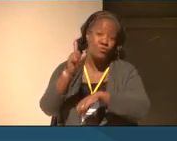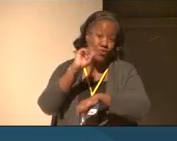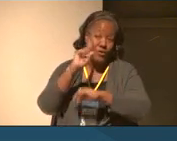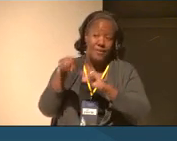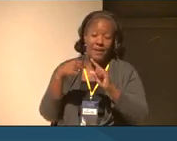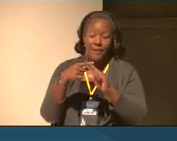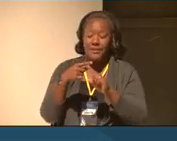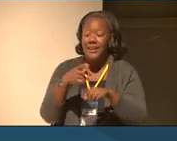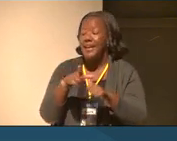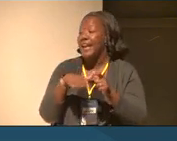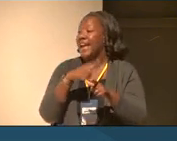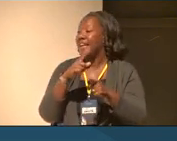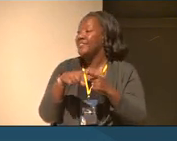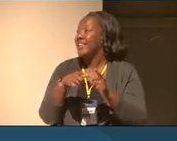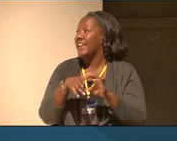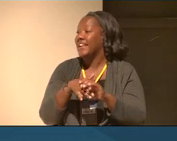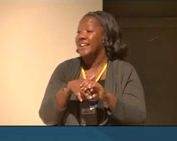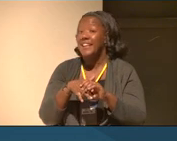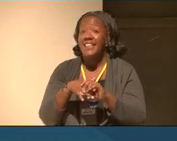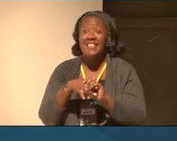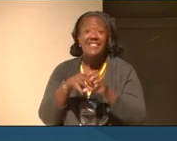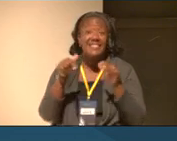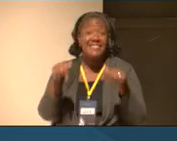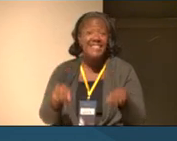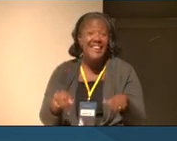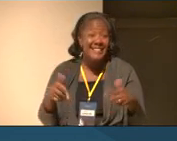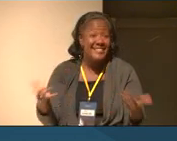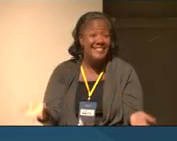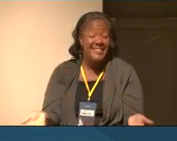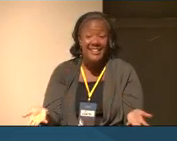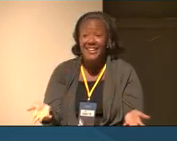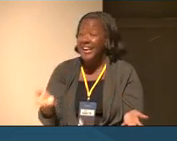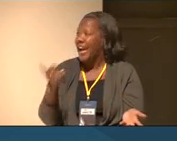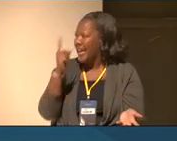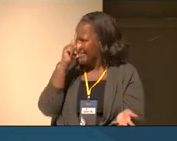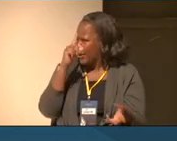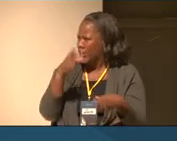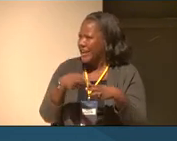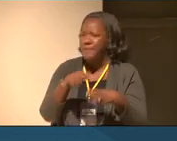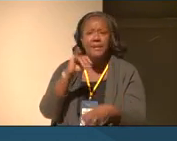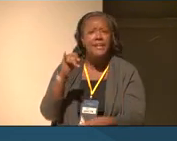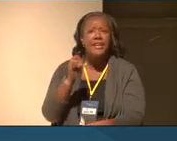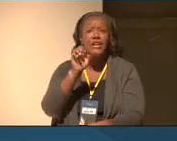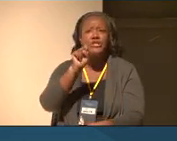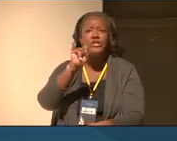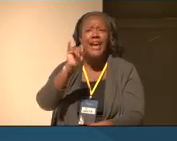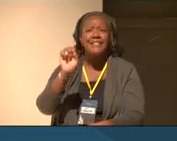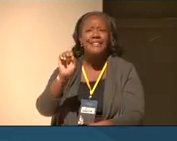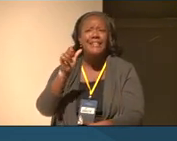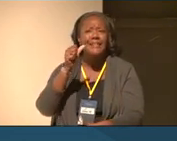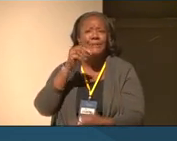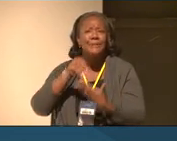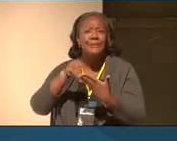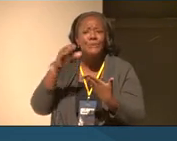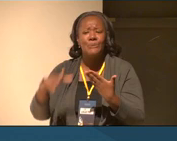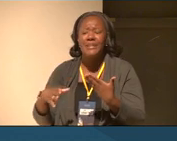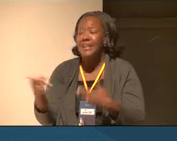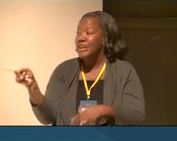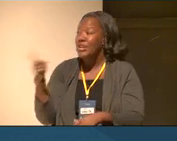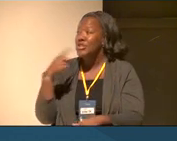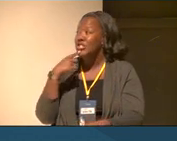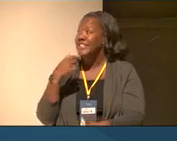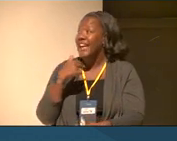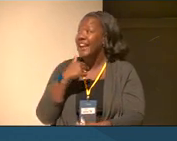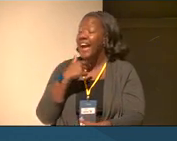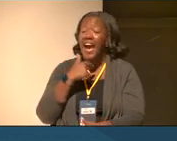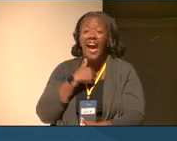And then this, I was so excited to hear, I think her name was Jessie, she was on the stage, and she said, and she, in the I Am section,